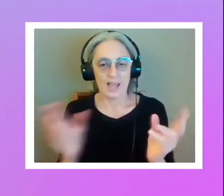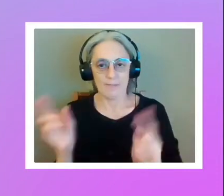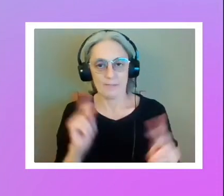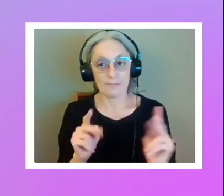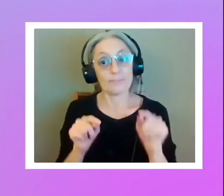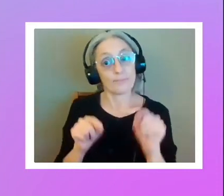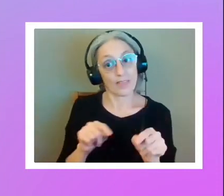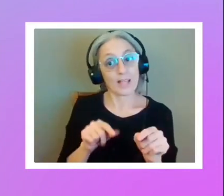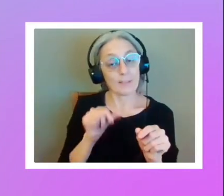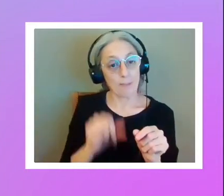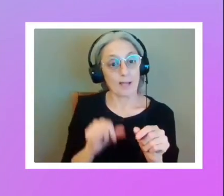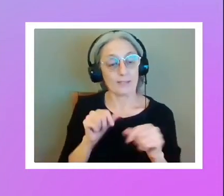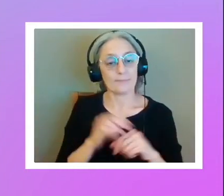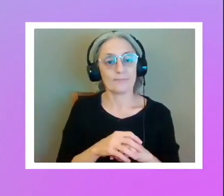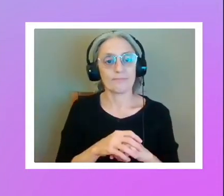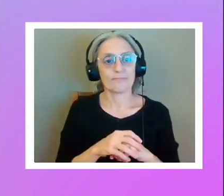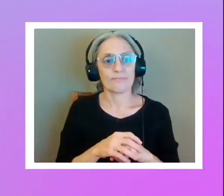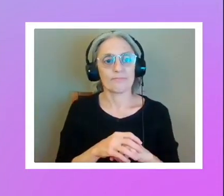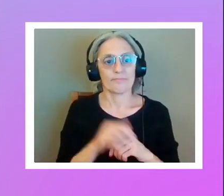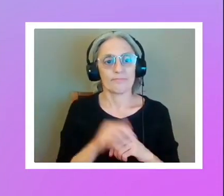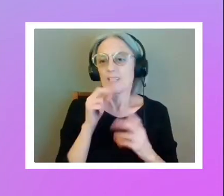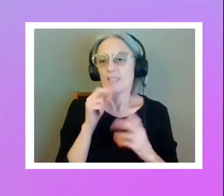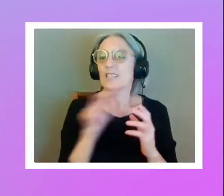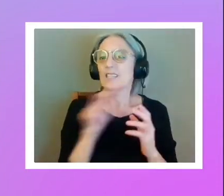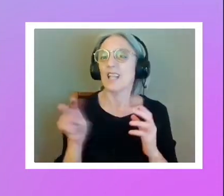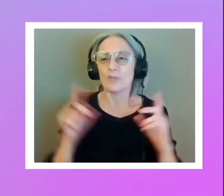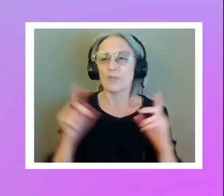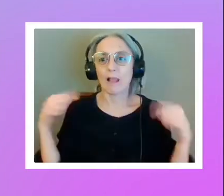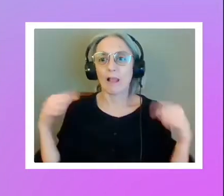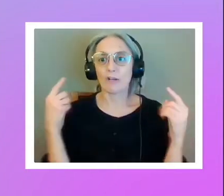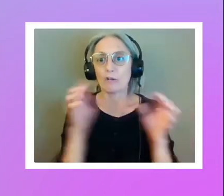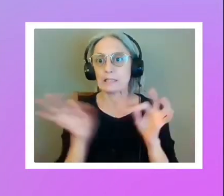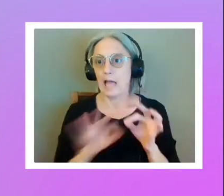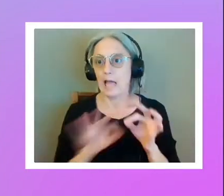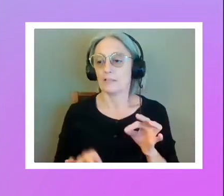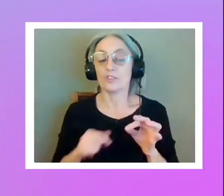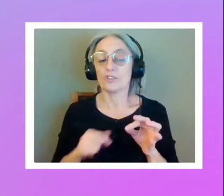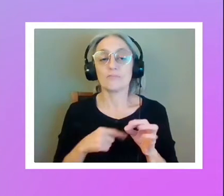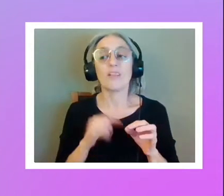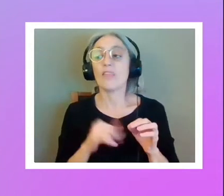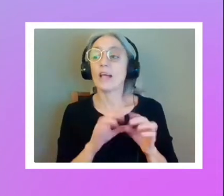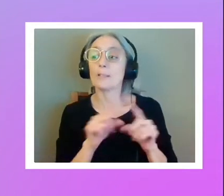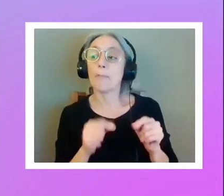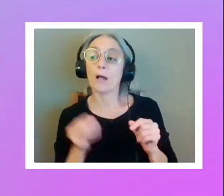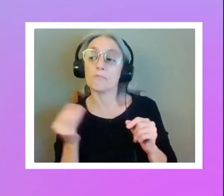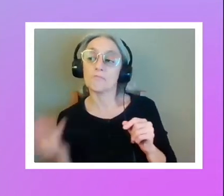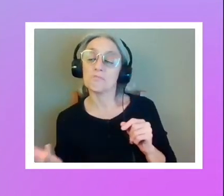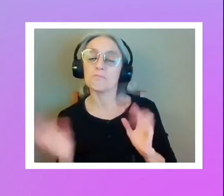button, and it's not reading all the crazy text. It's just saying this is a button. Now,